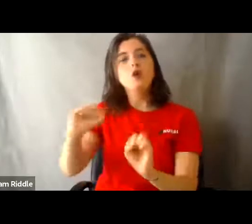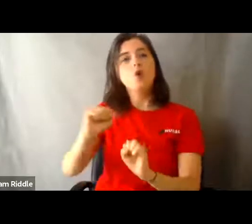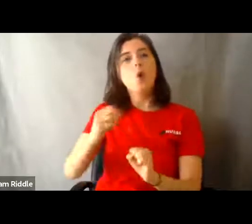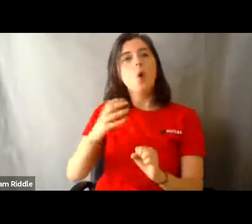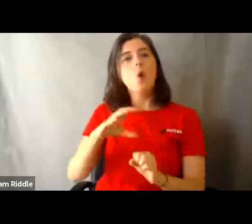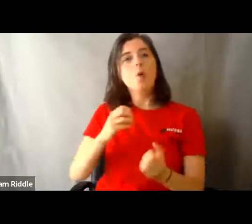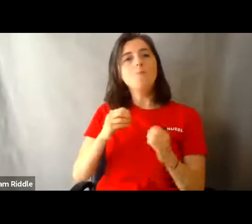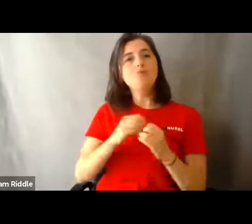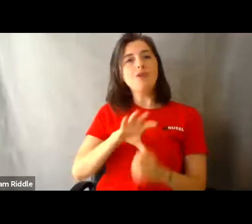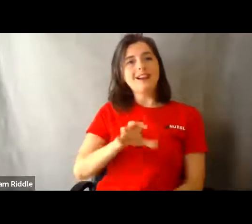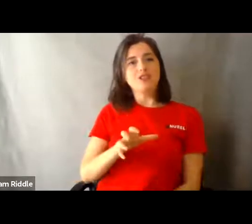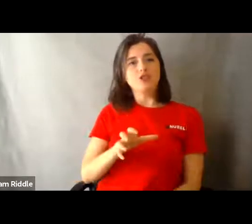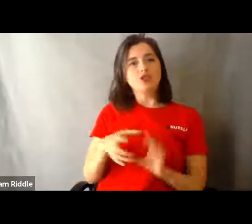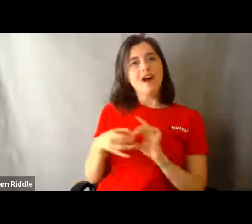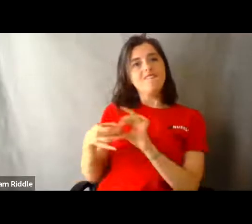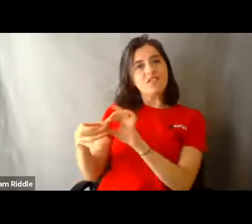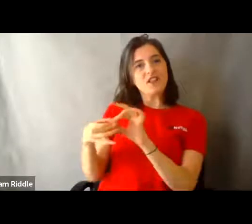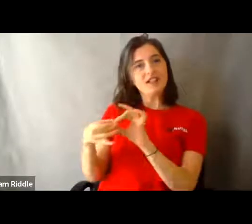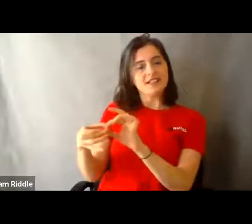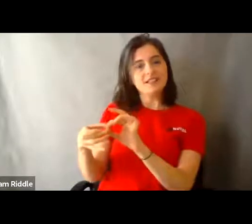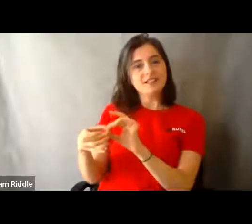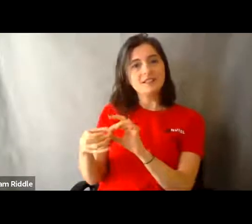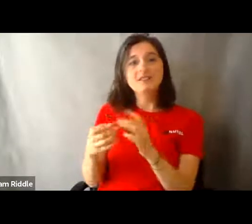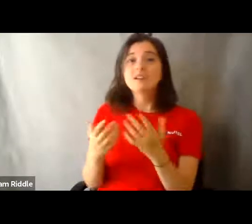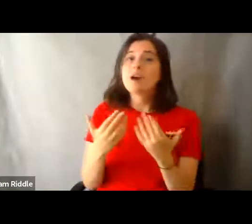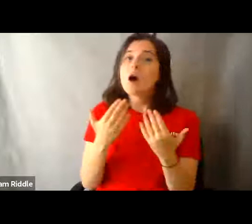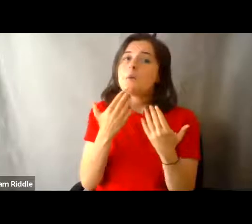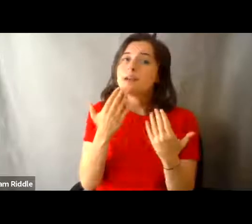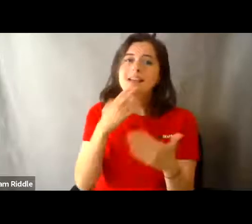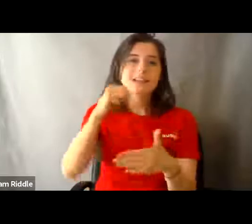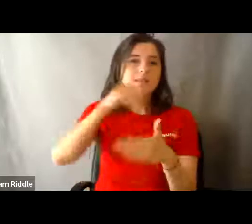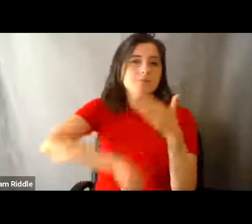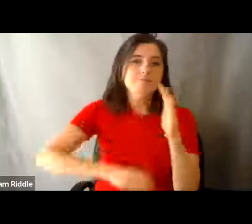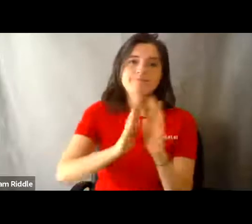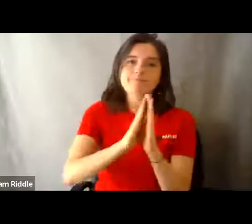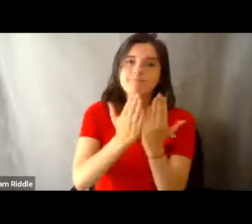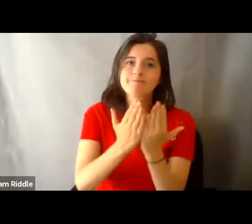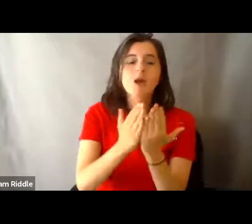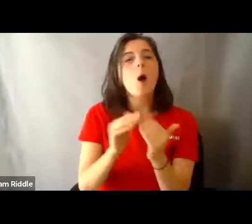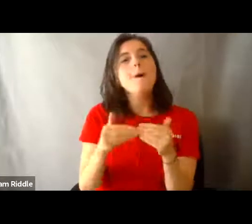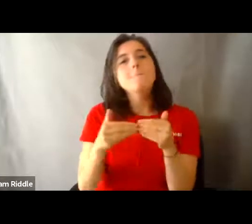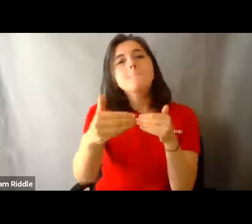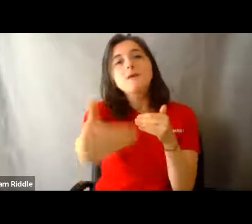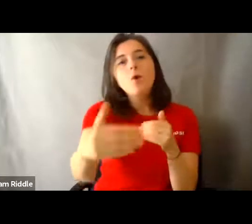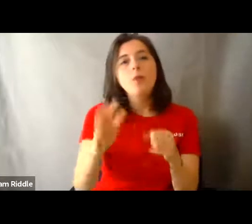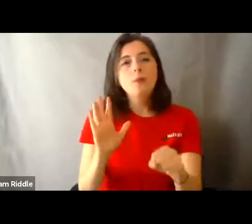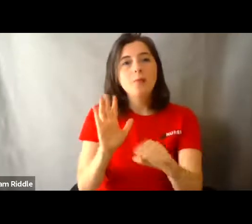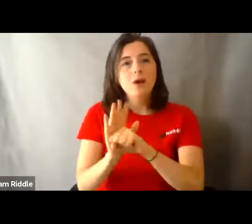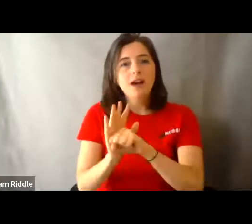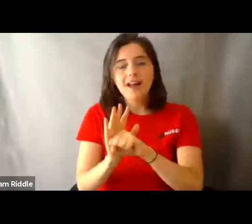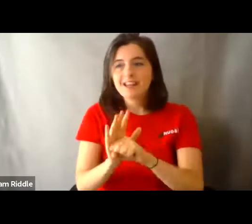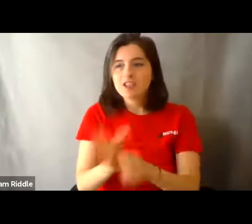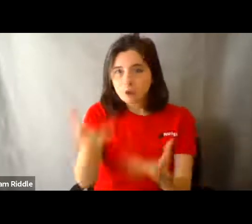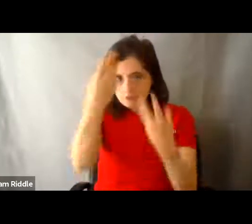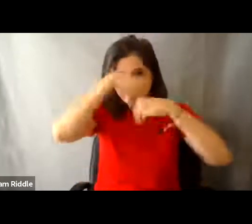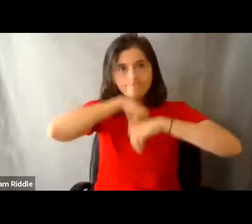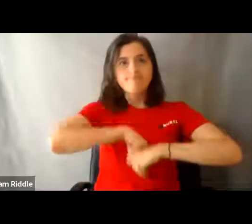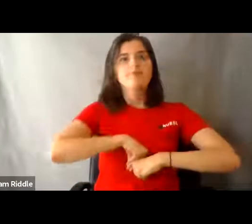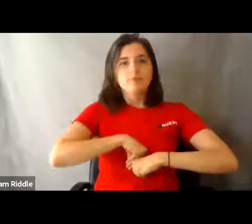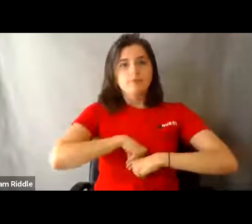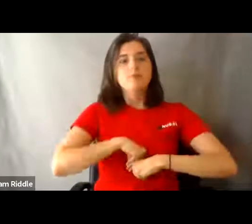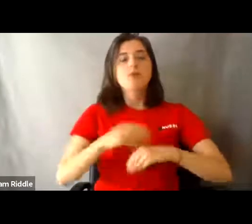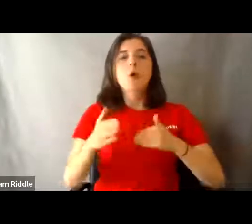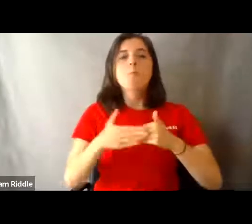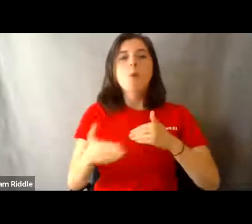campaign. Please do get a copy of Beyond the Blockade to find out more about Cuba and the experience of the Cuban education